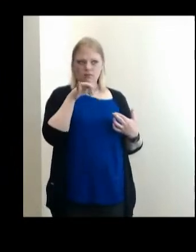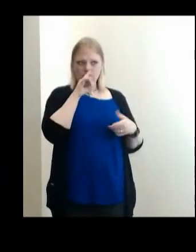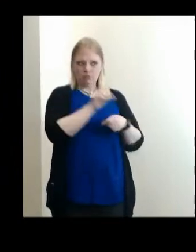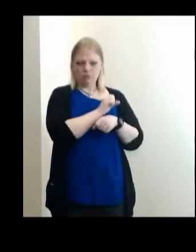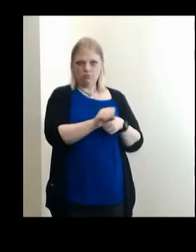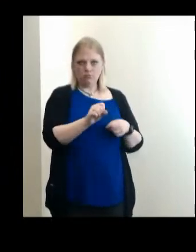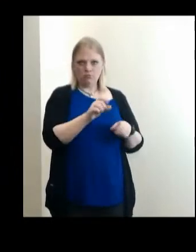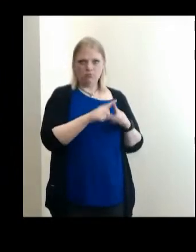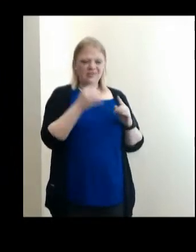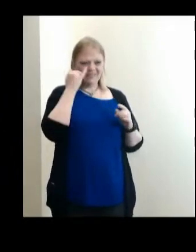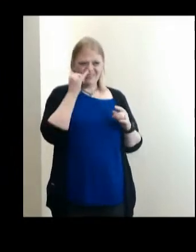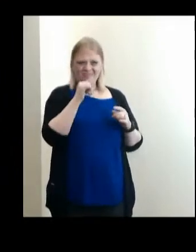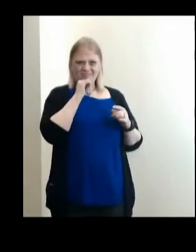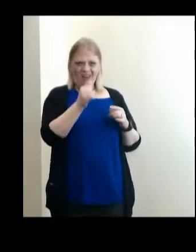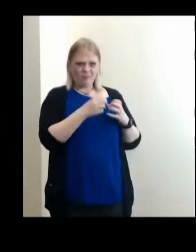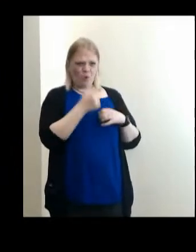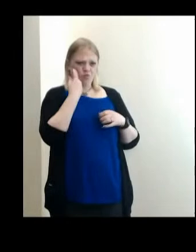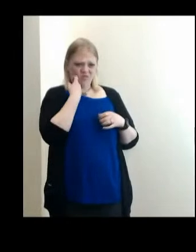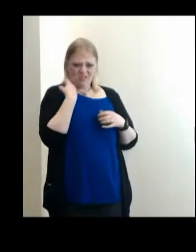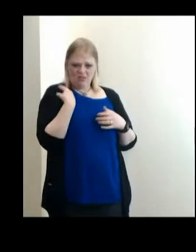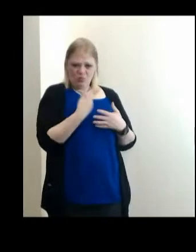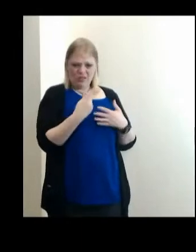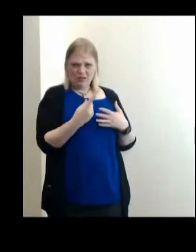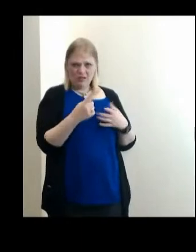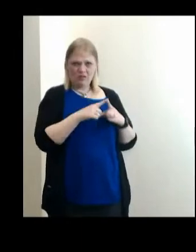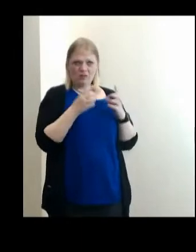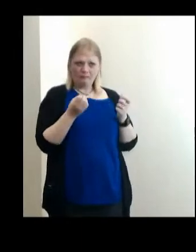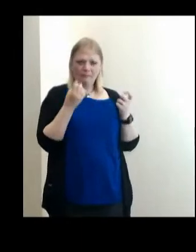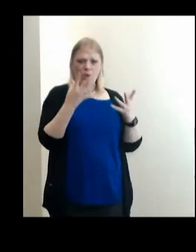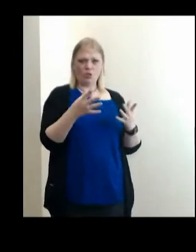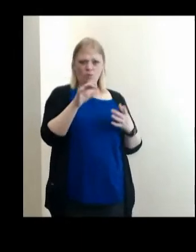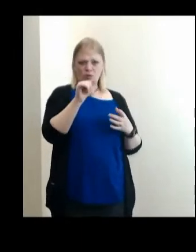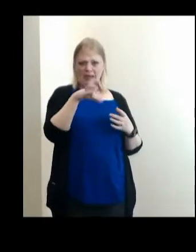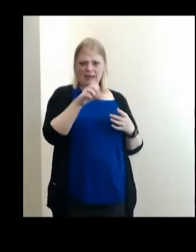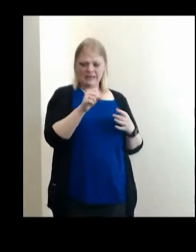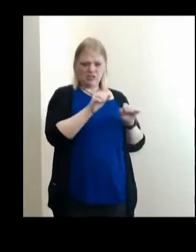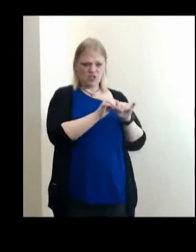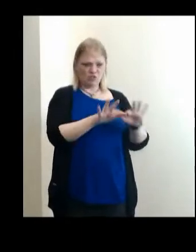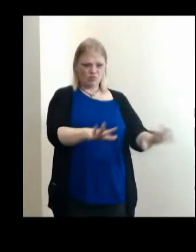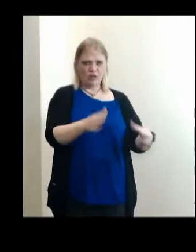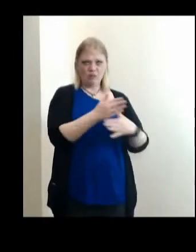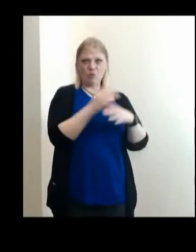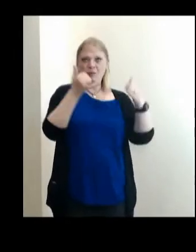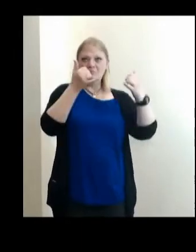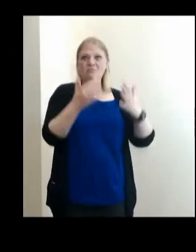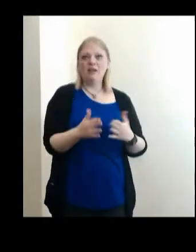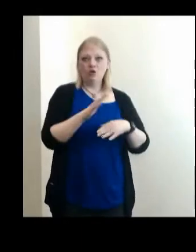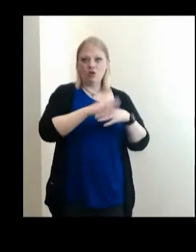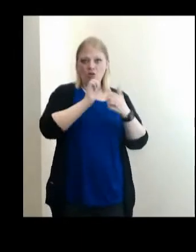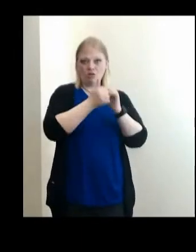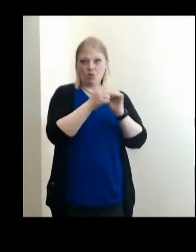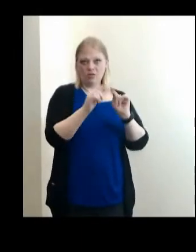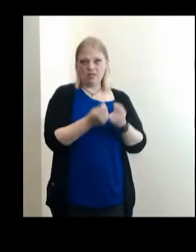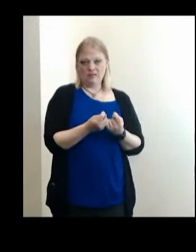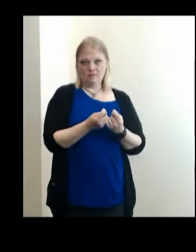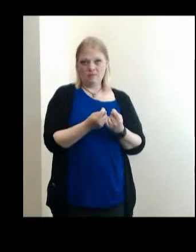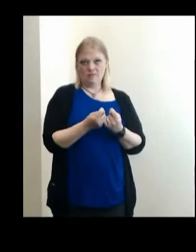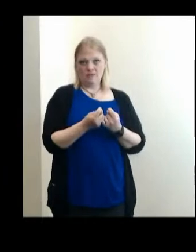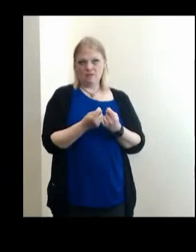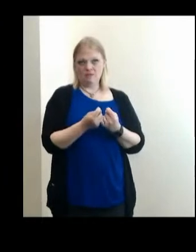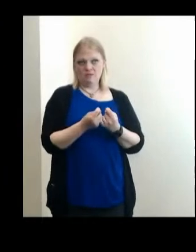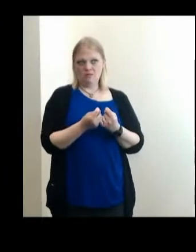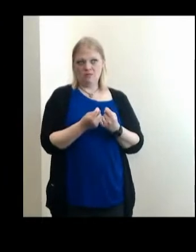but even if there wasn't in the most recent week, there's been multiple cases of transmission between players on sports teams that